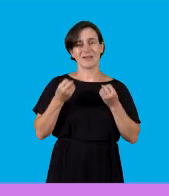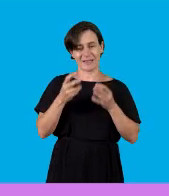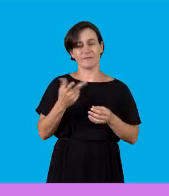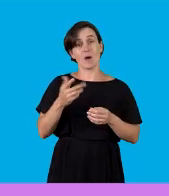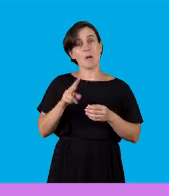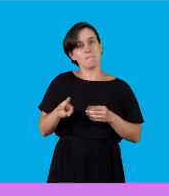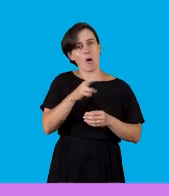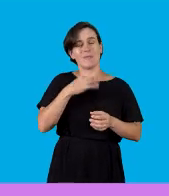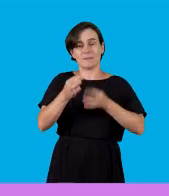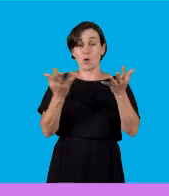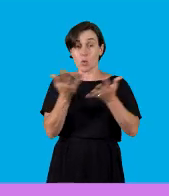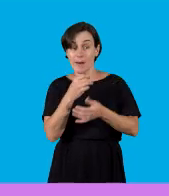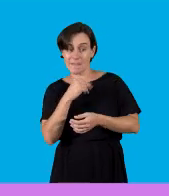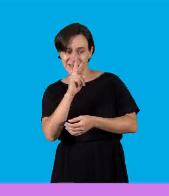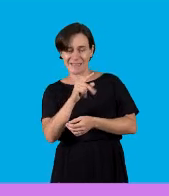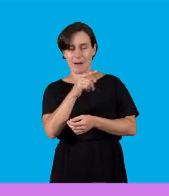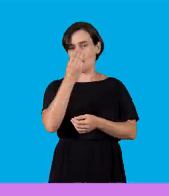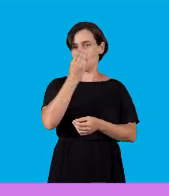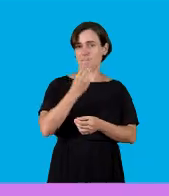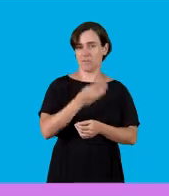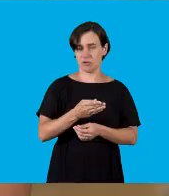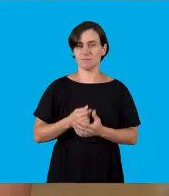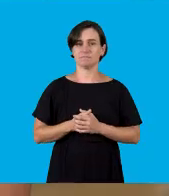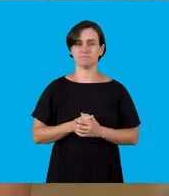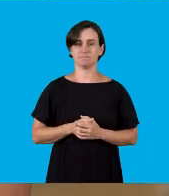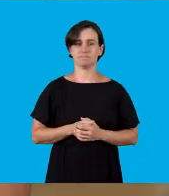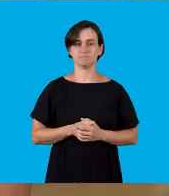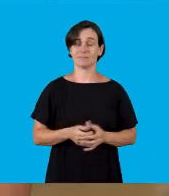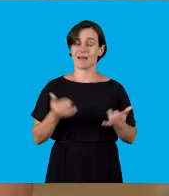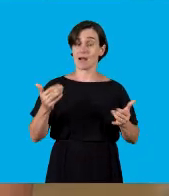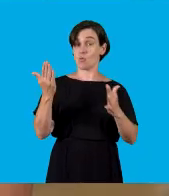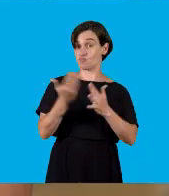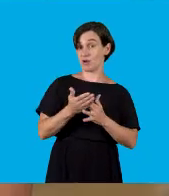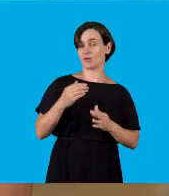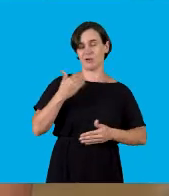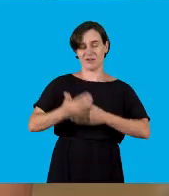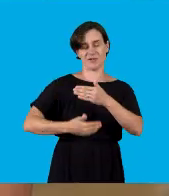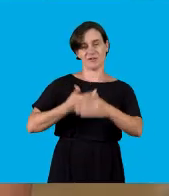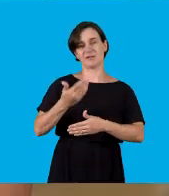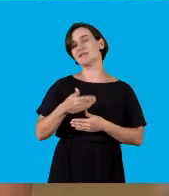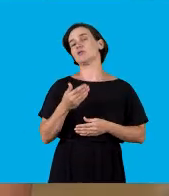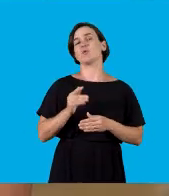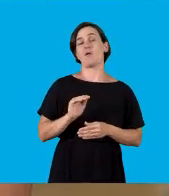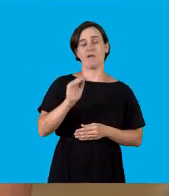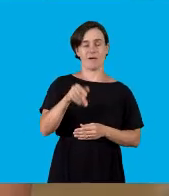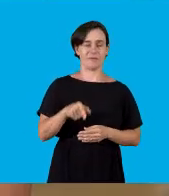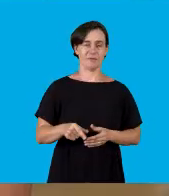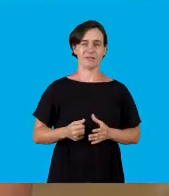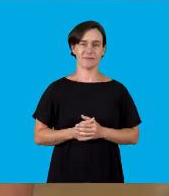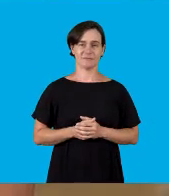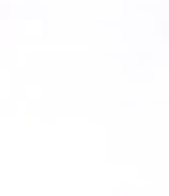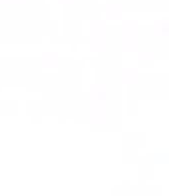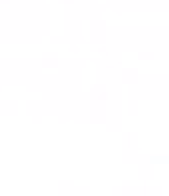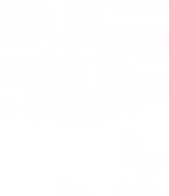of where that escalator is. So let's take a break and then we'll continue with the application question after the break.